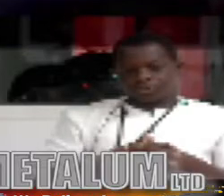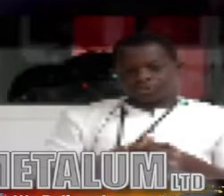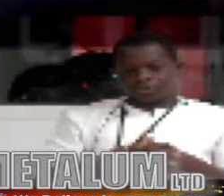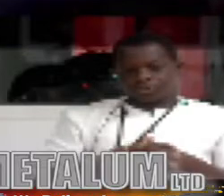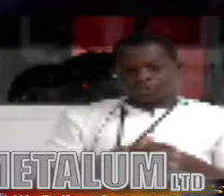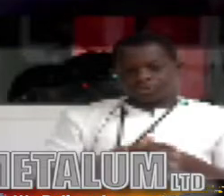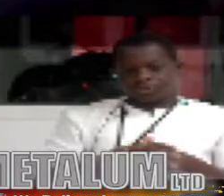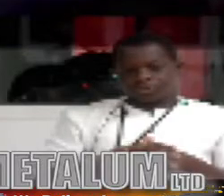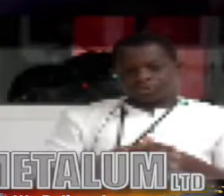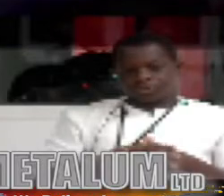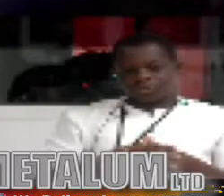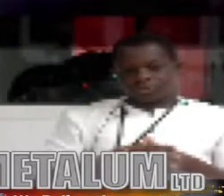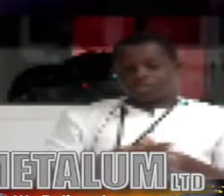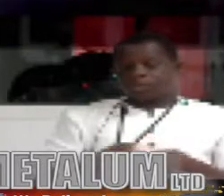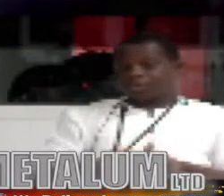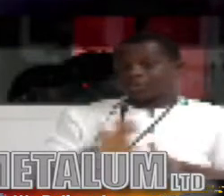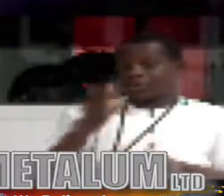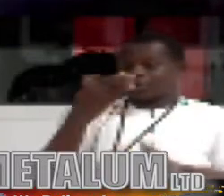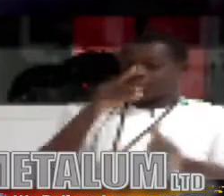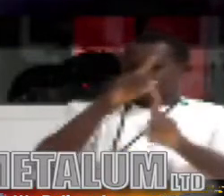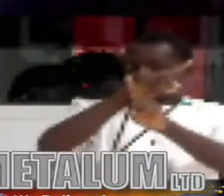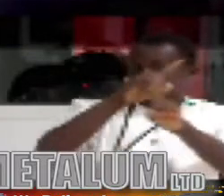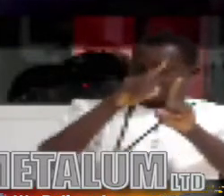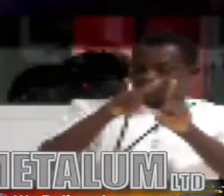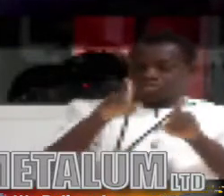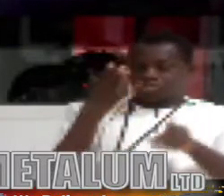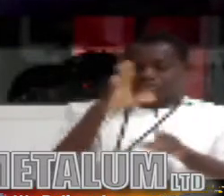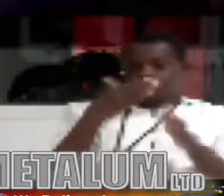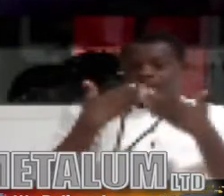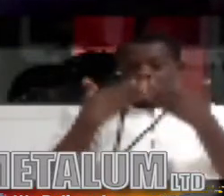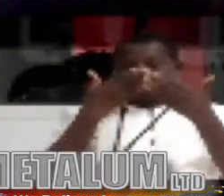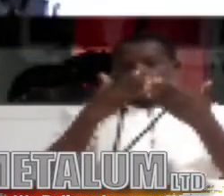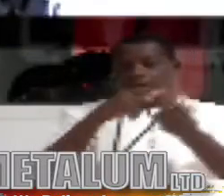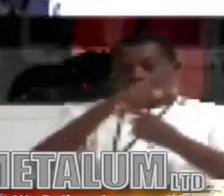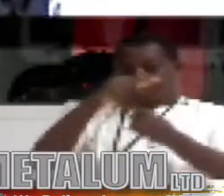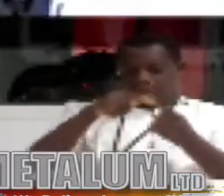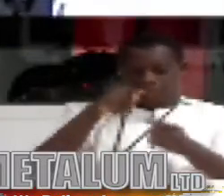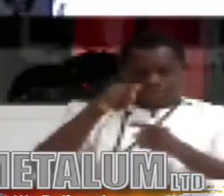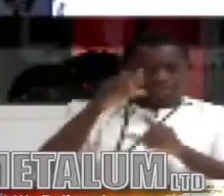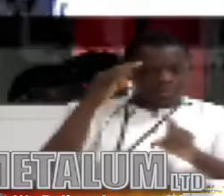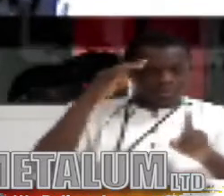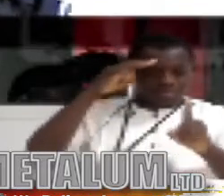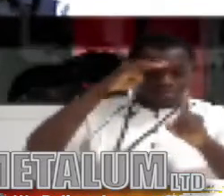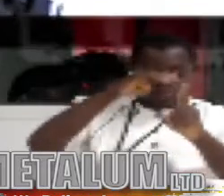As at this point, Watembo. Did they tell you what the mission was about?